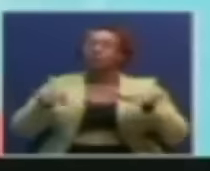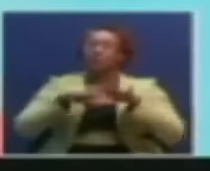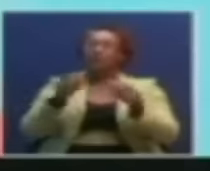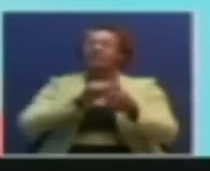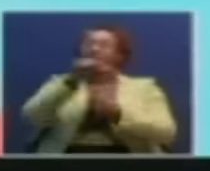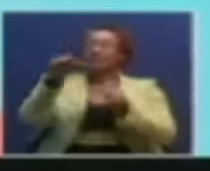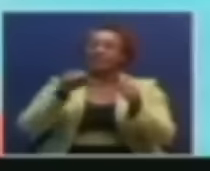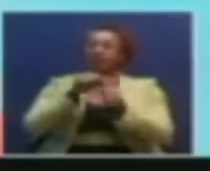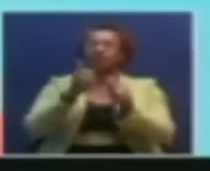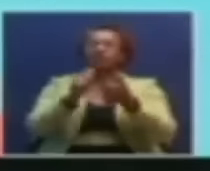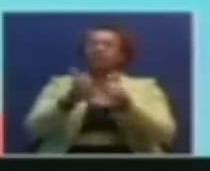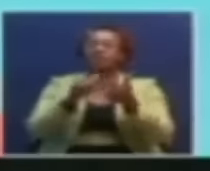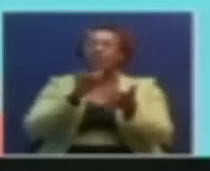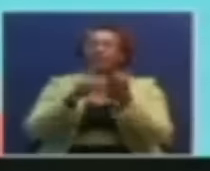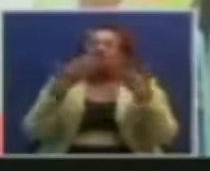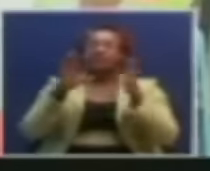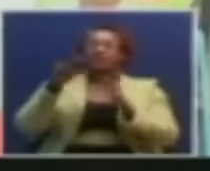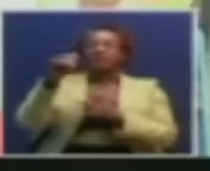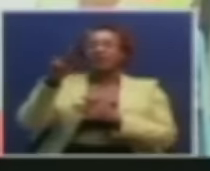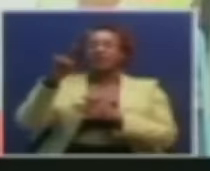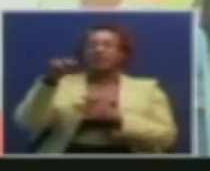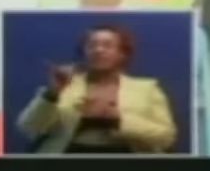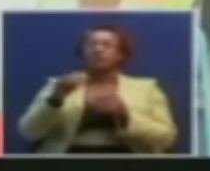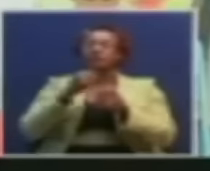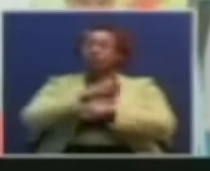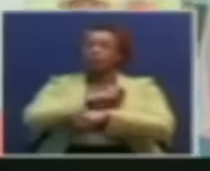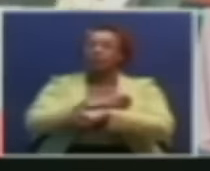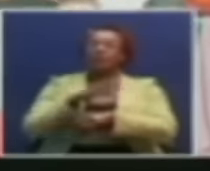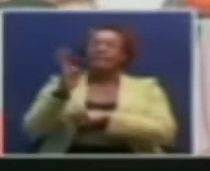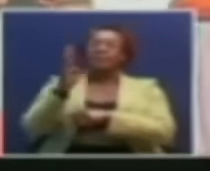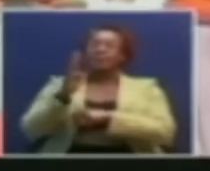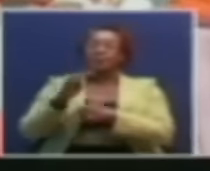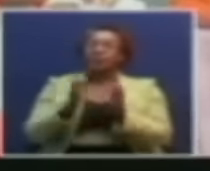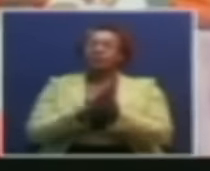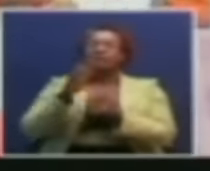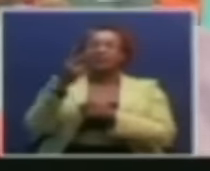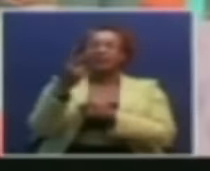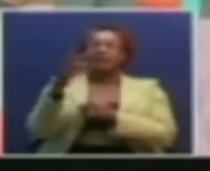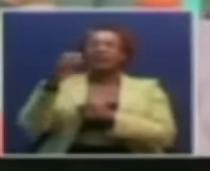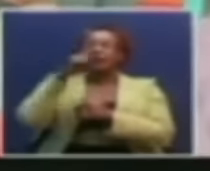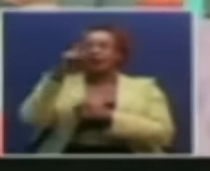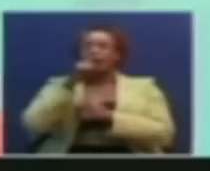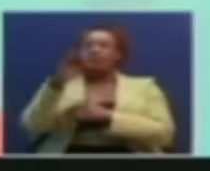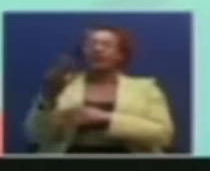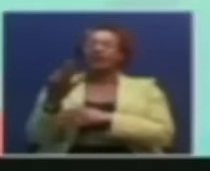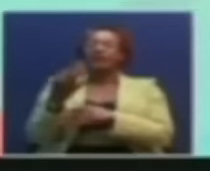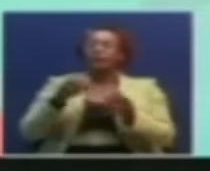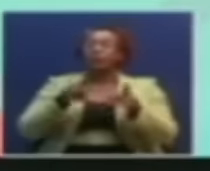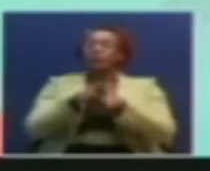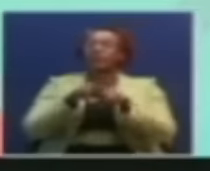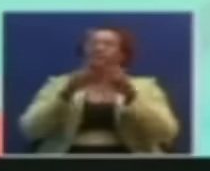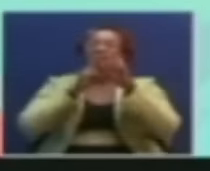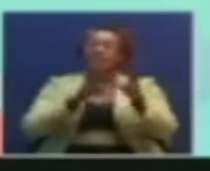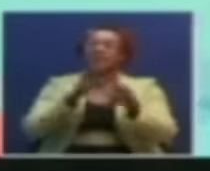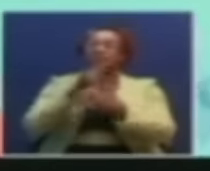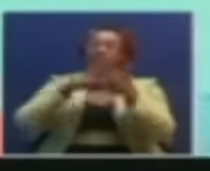1 Championships that concluded at the McKinney School. Bubble Swim Club was second with Aga Khan third. In a peak of the results, Lutfia Nasa emerged